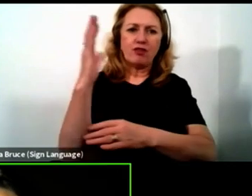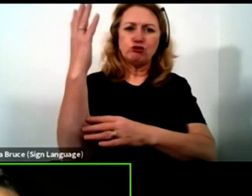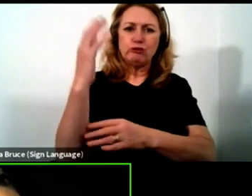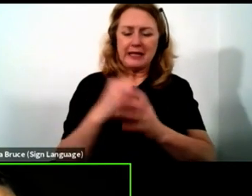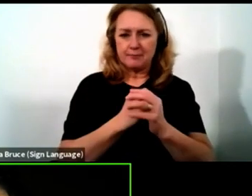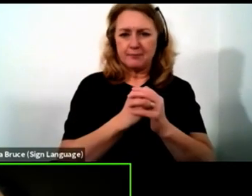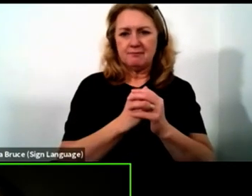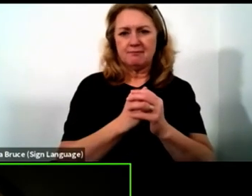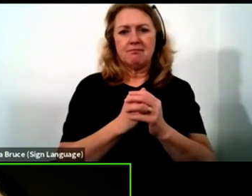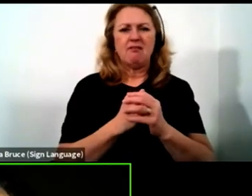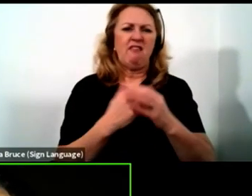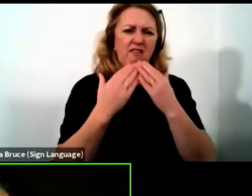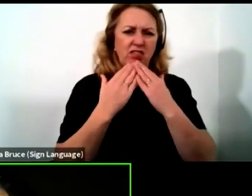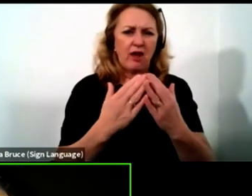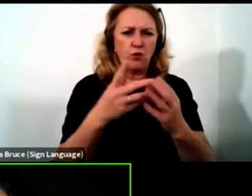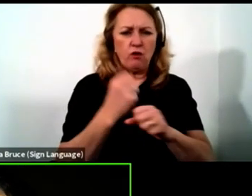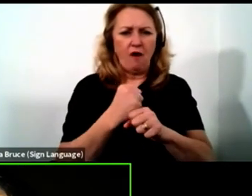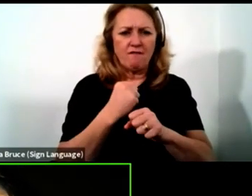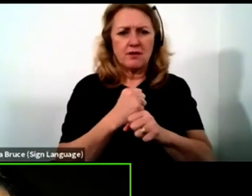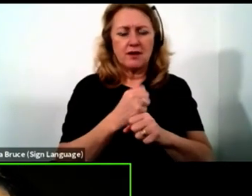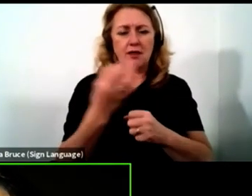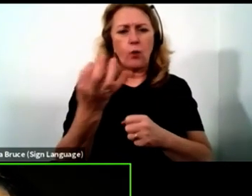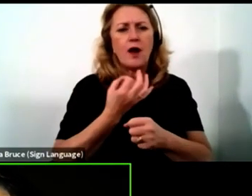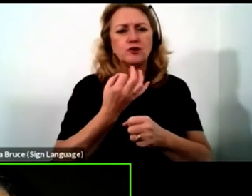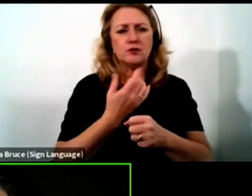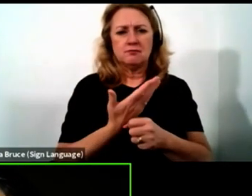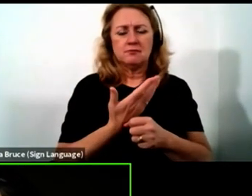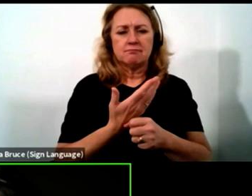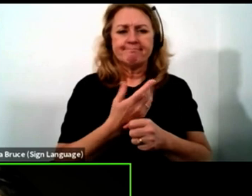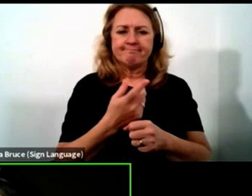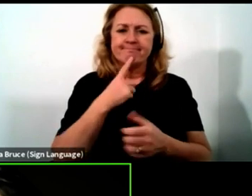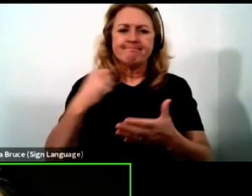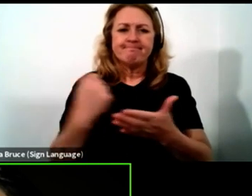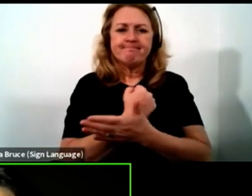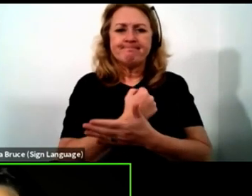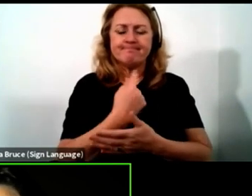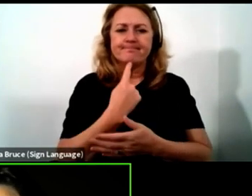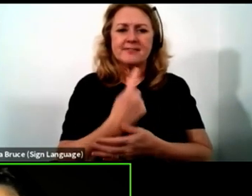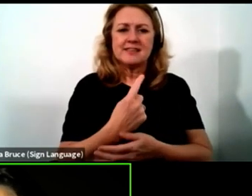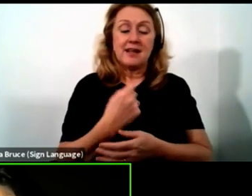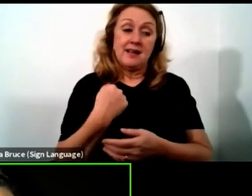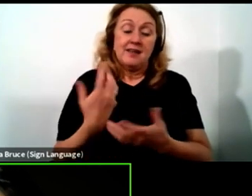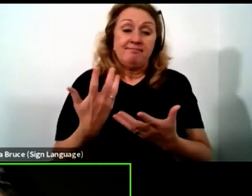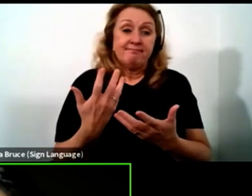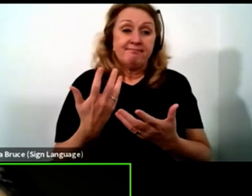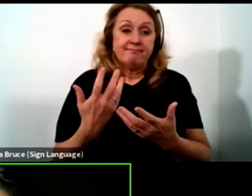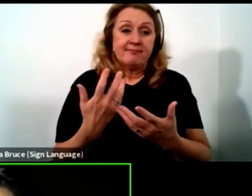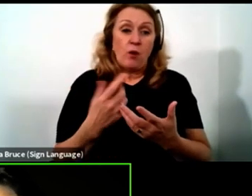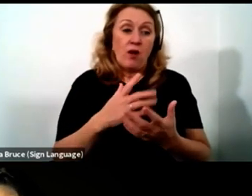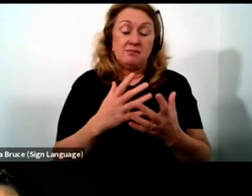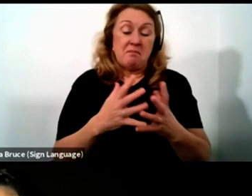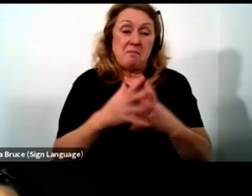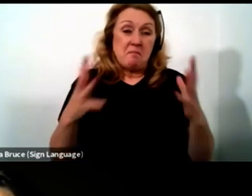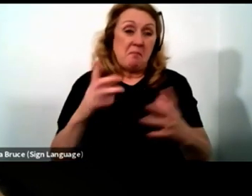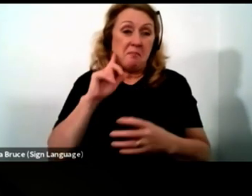Thank you, Godfrey, for this question. This is, unfortunately, as I mentioned in the lecture, an area which has been grossly